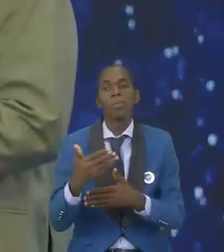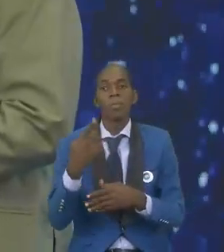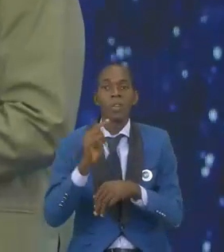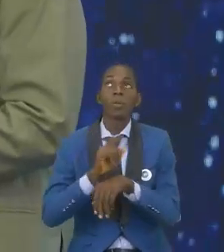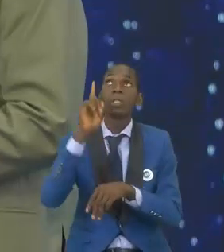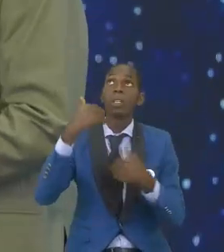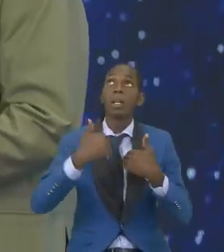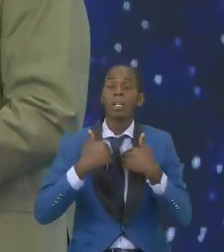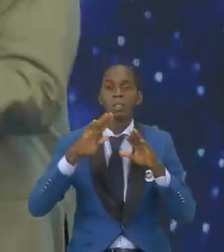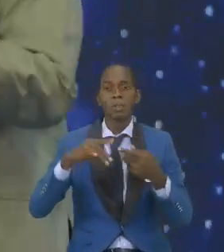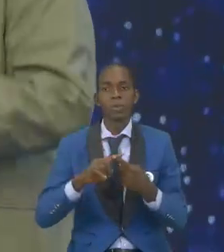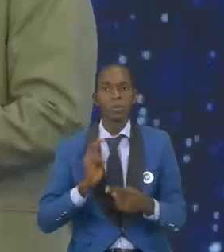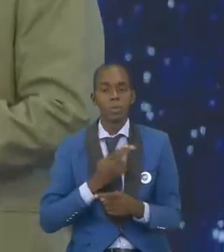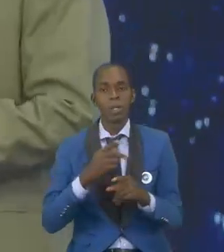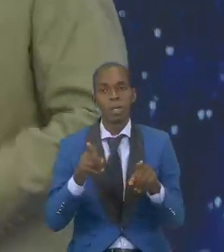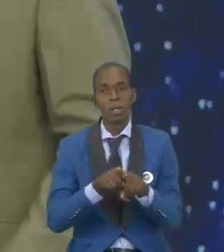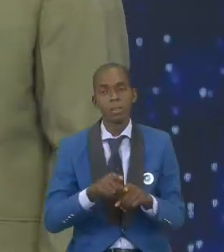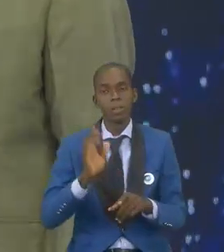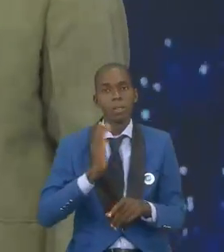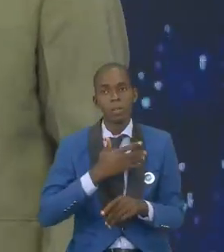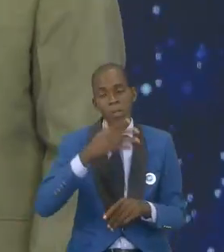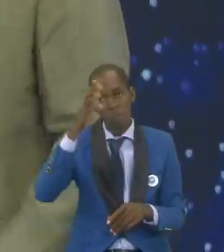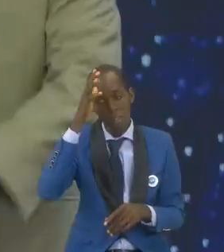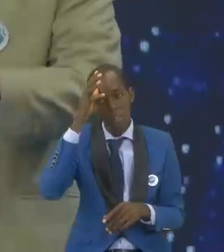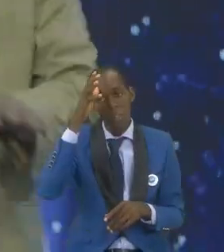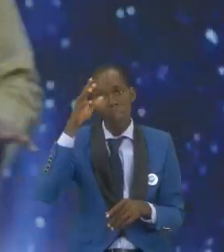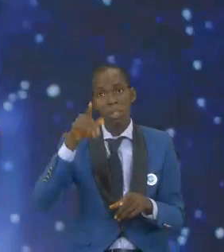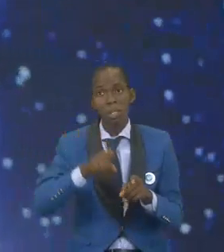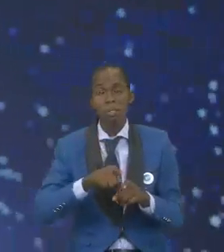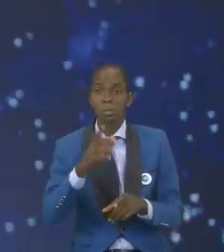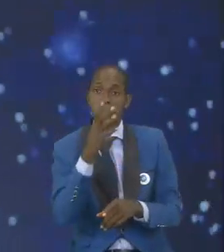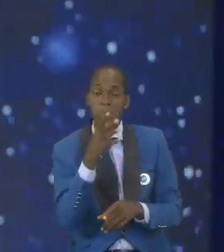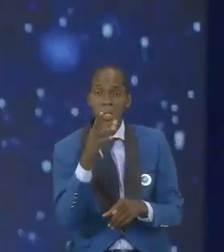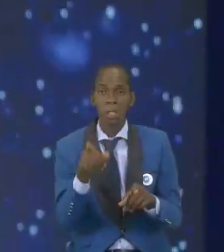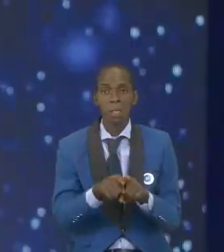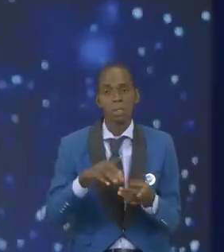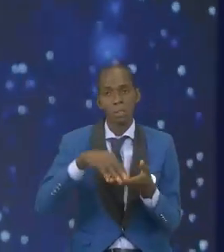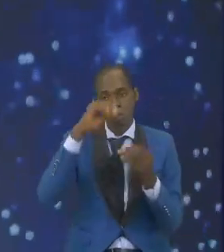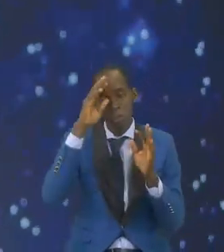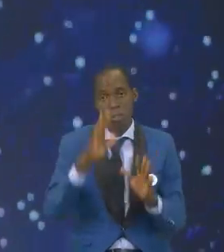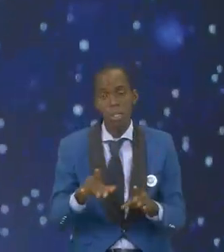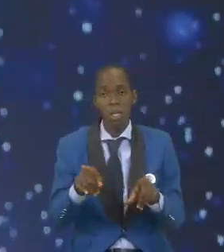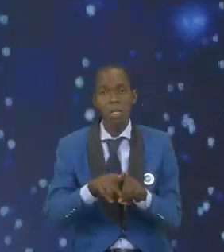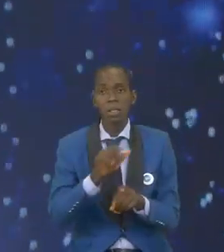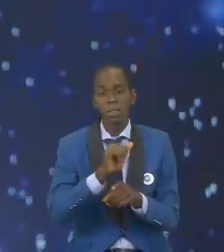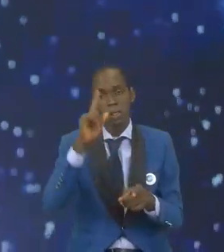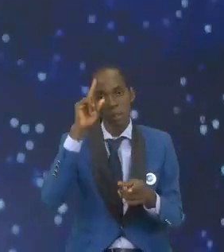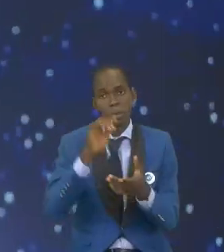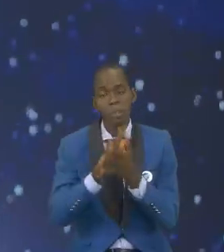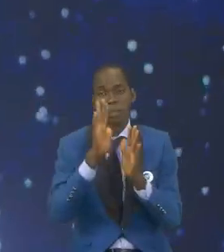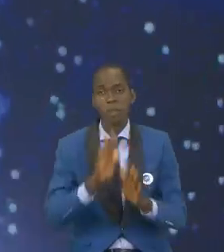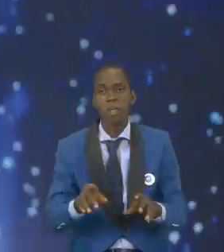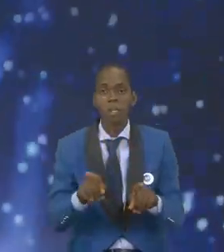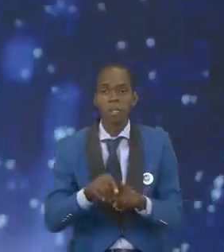a student, as a believer, as a soul winner, that as we come to